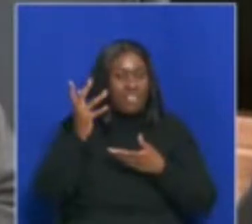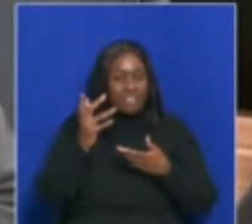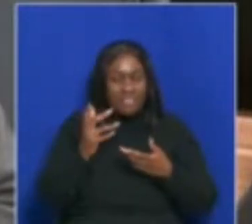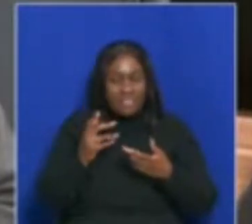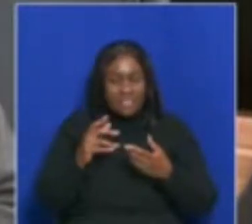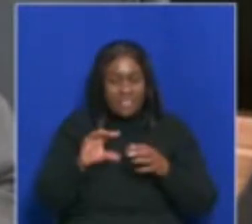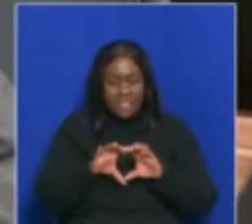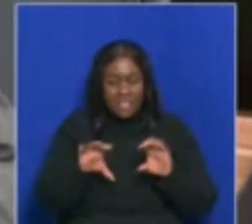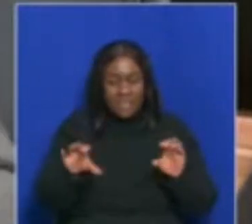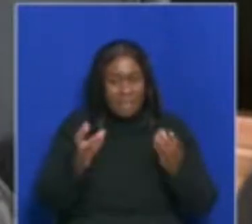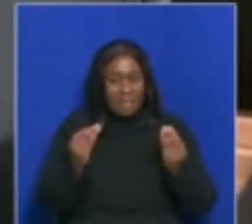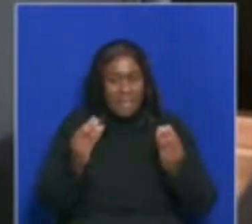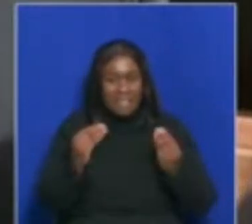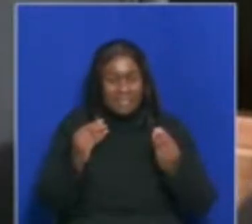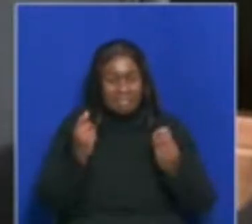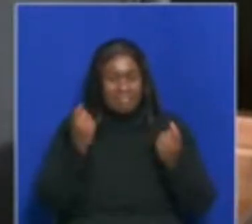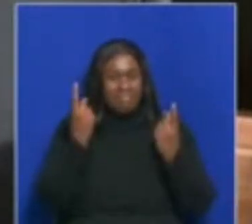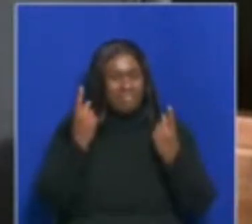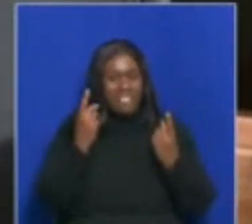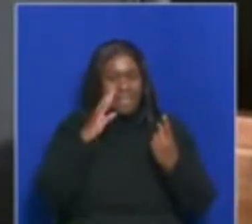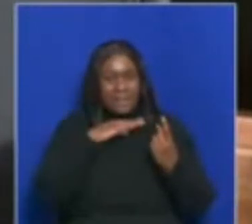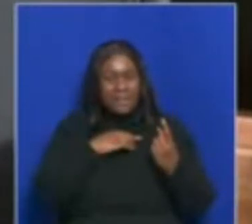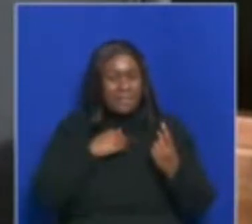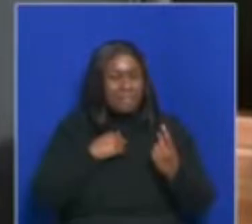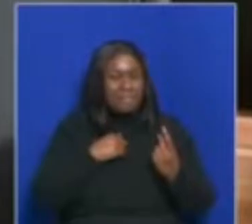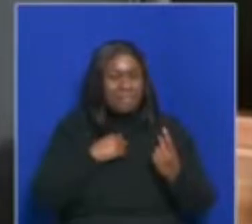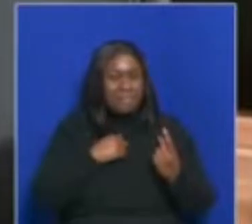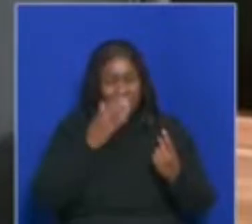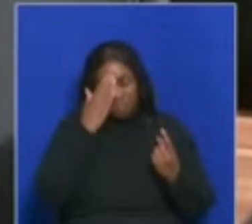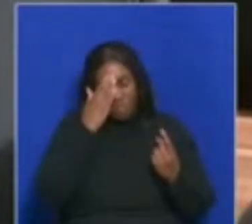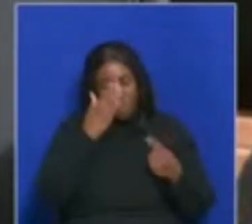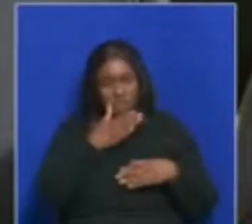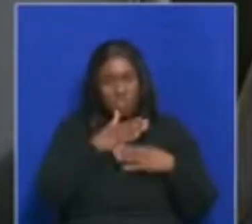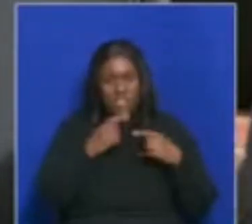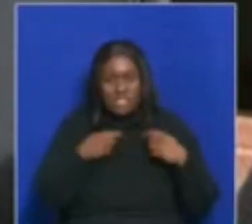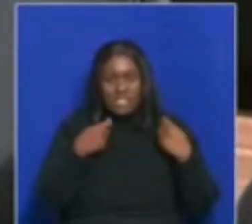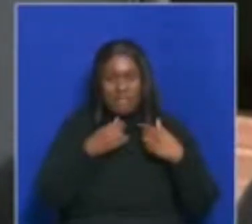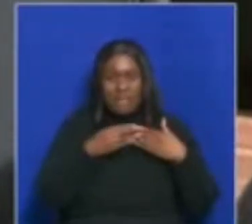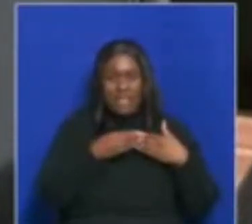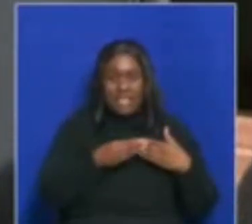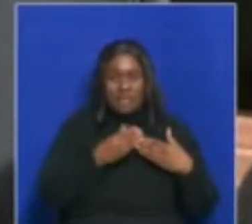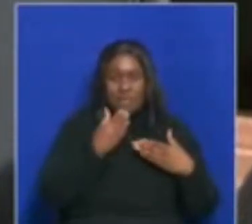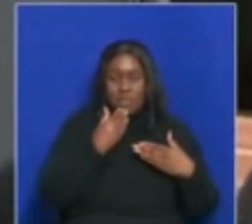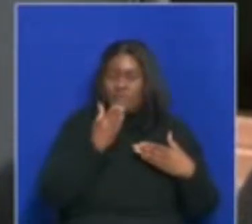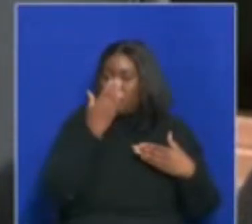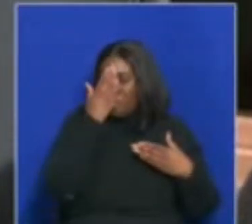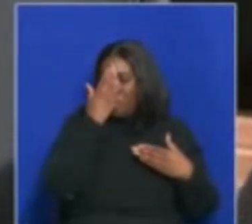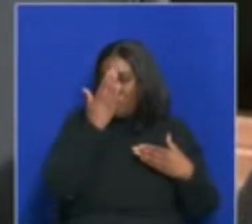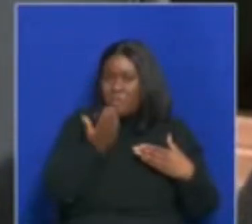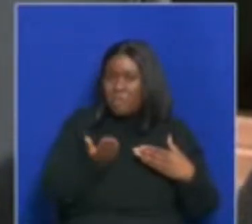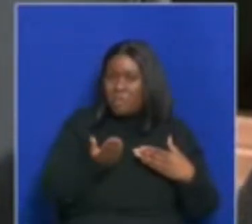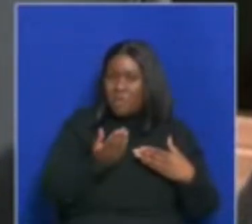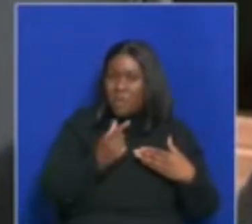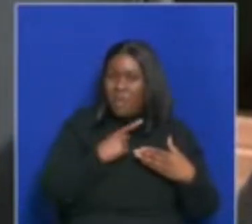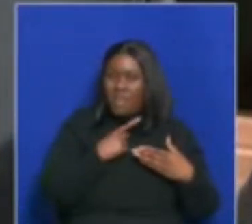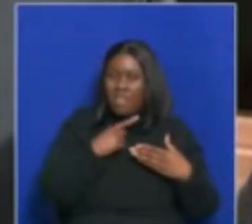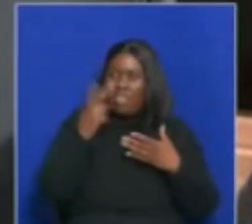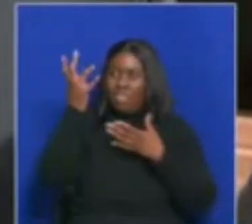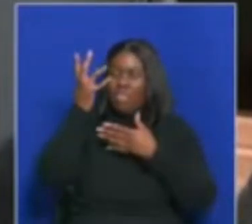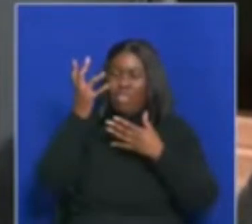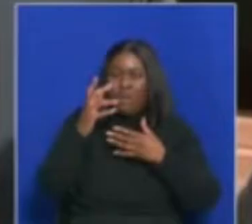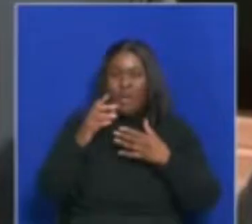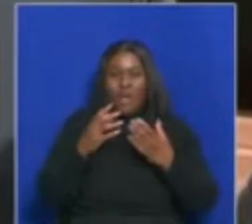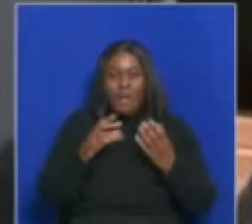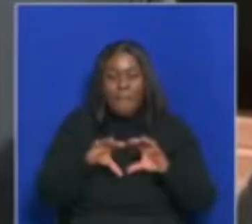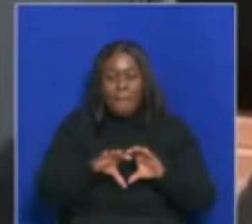I mean, in that context, you know who the task team leaders are. What is false number plates going to do?